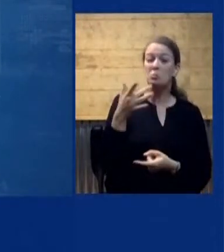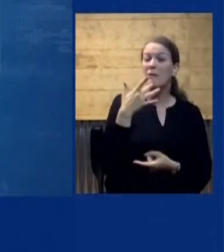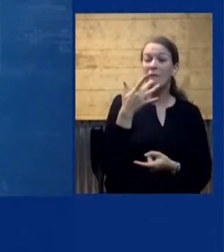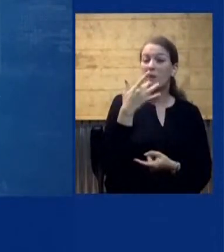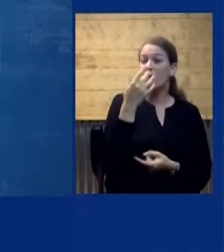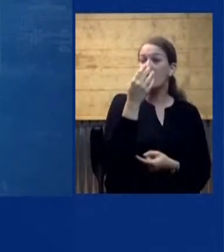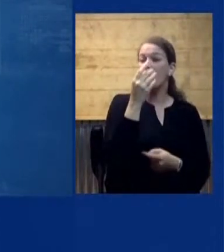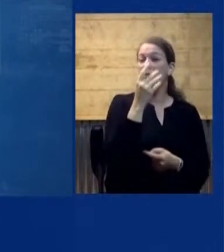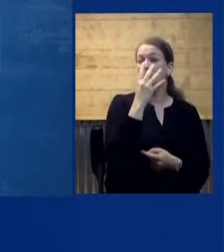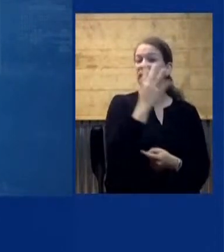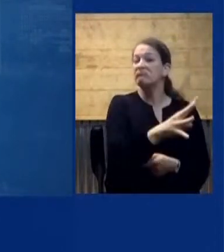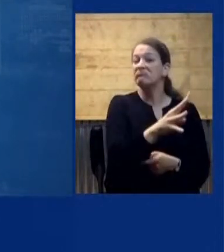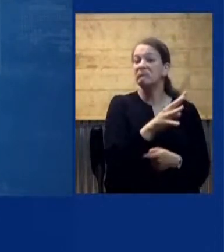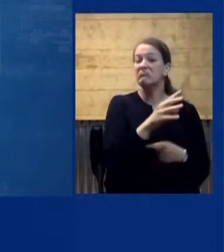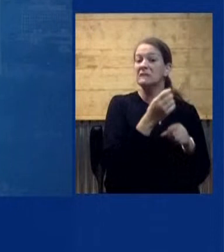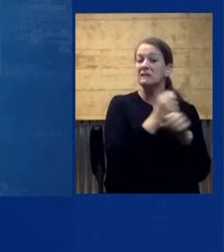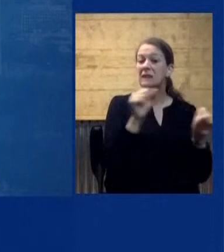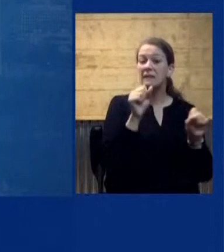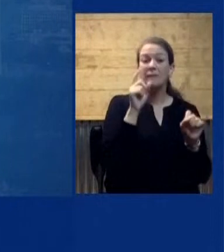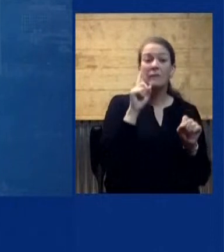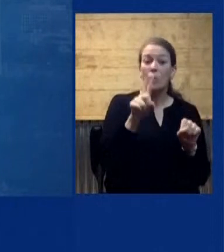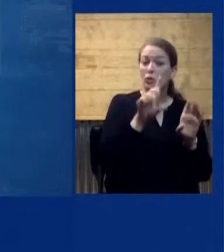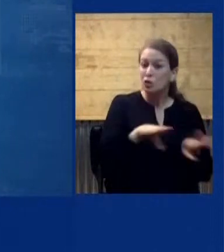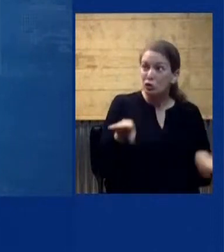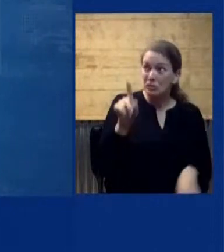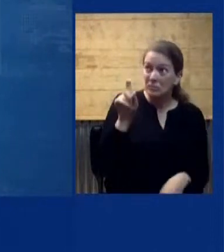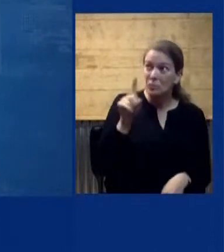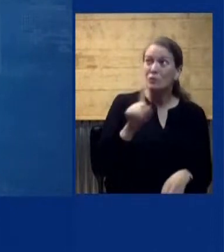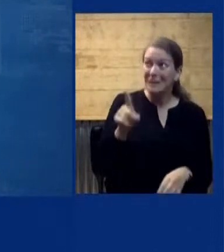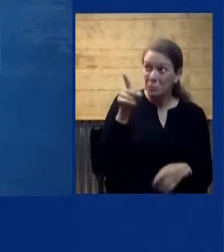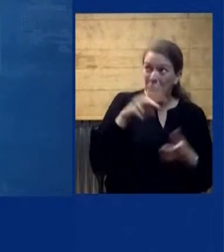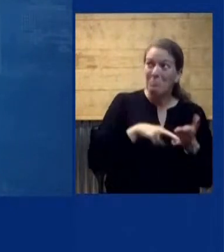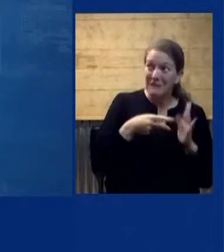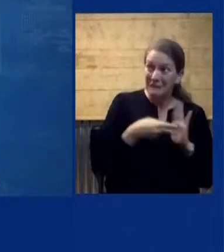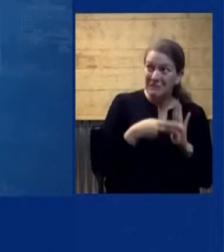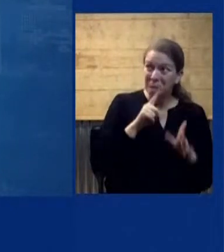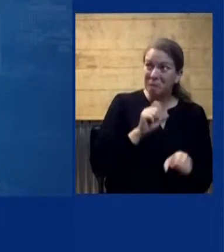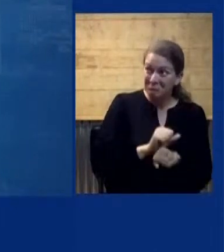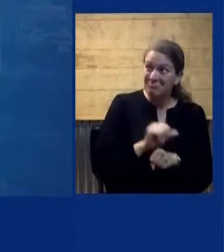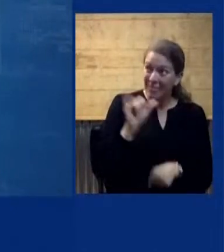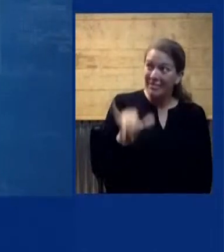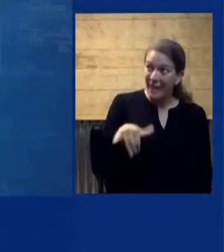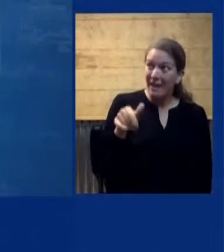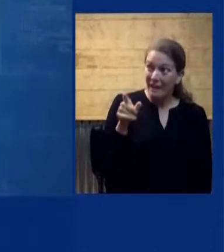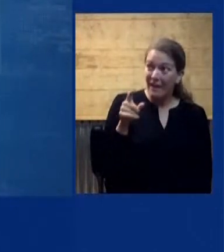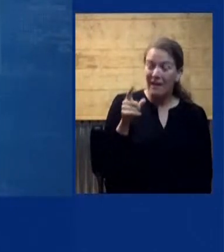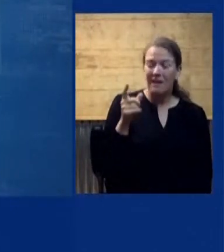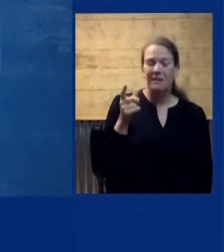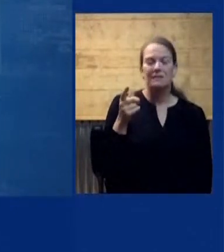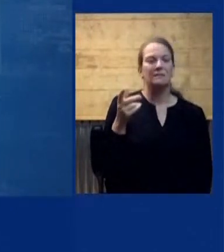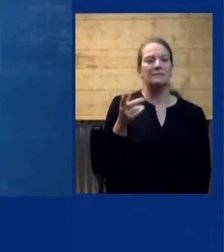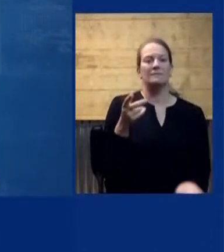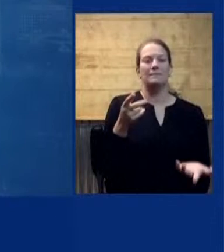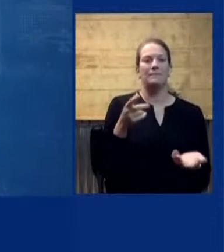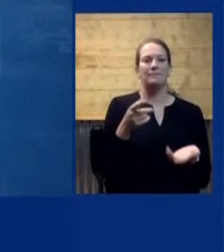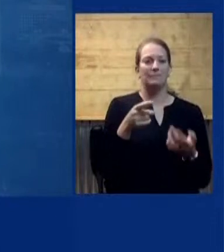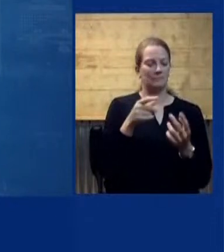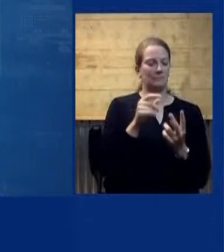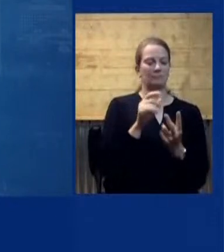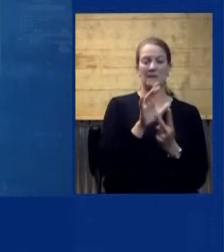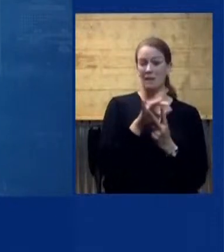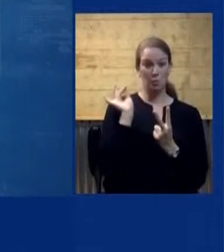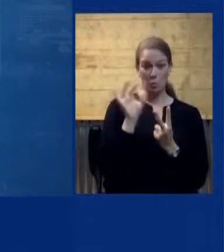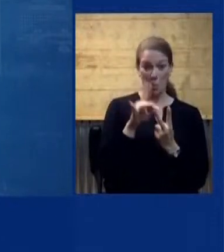really mean that when you say that? And it's not a choice of open the schools or not open the